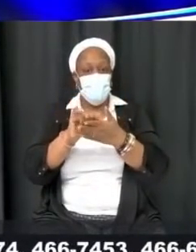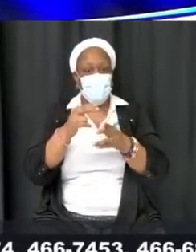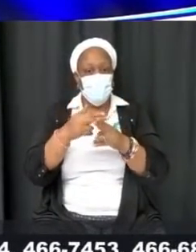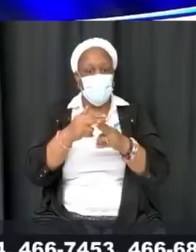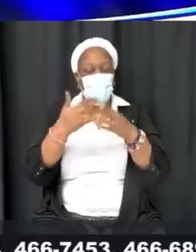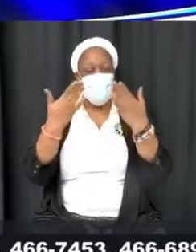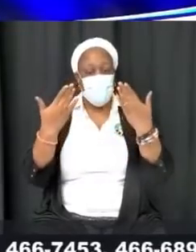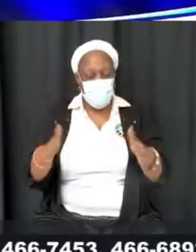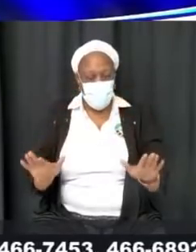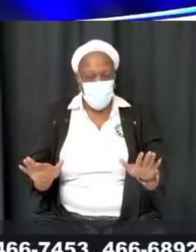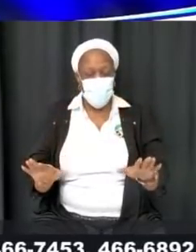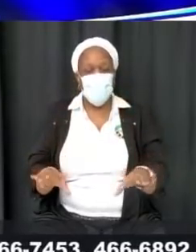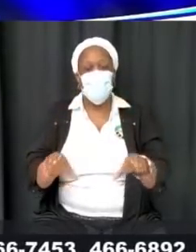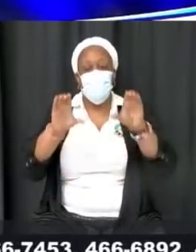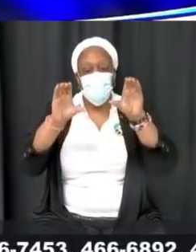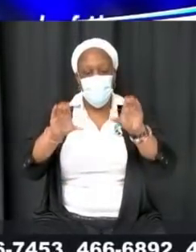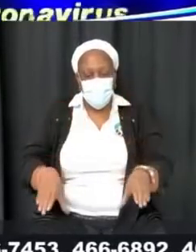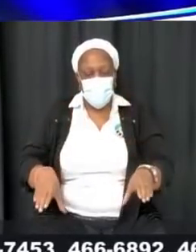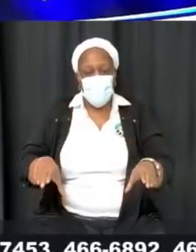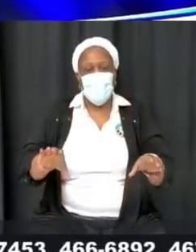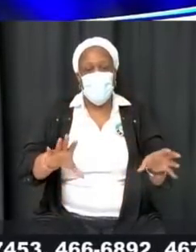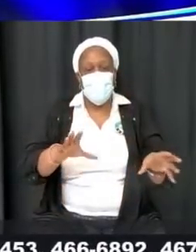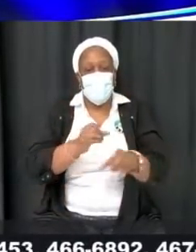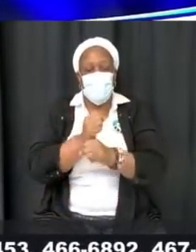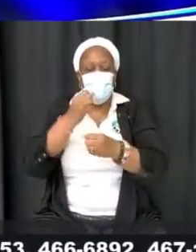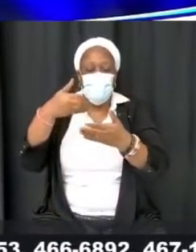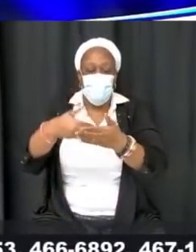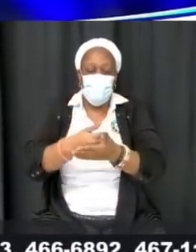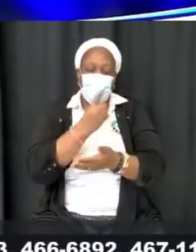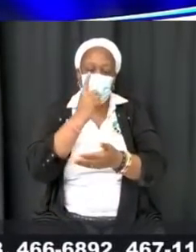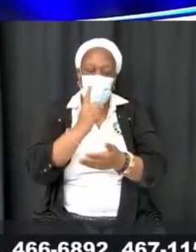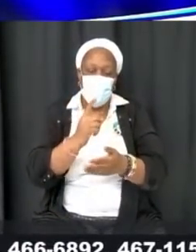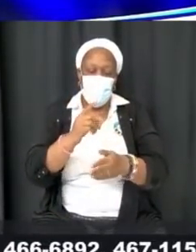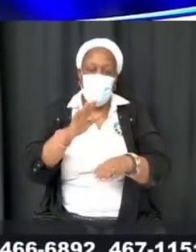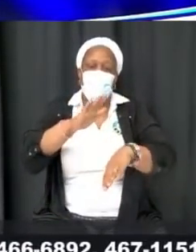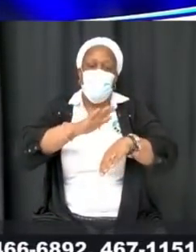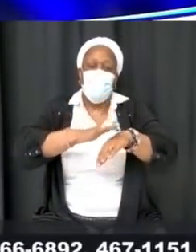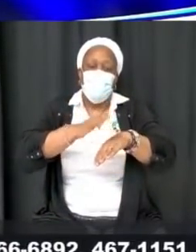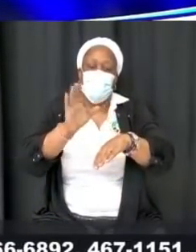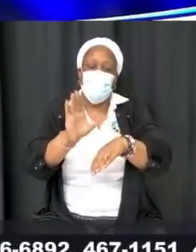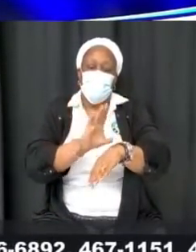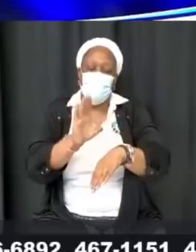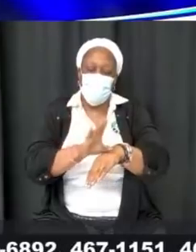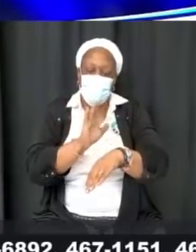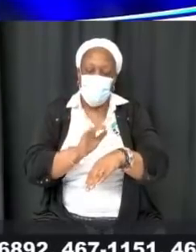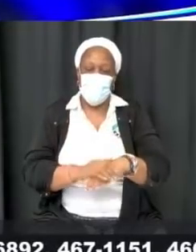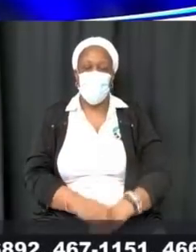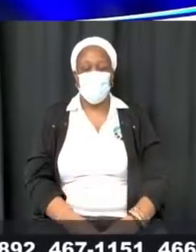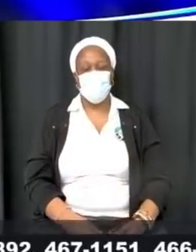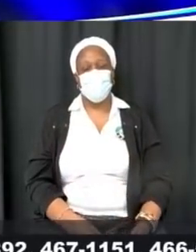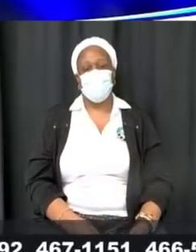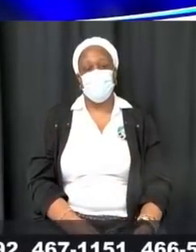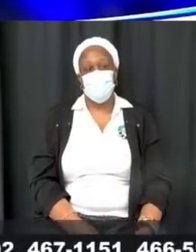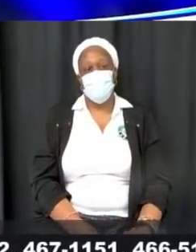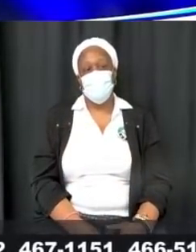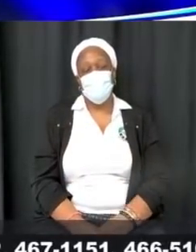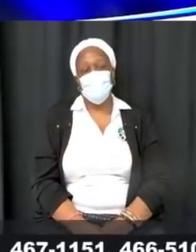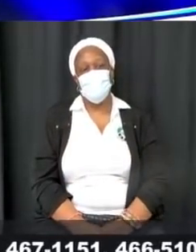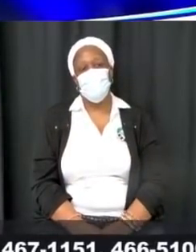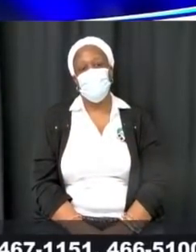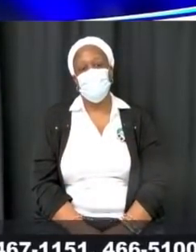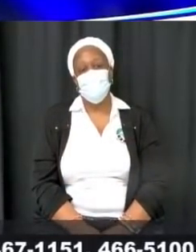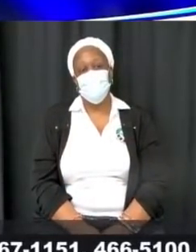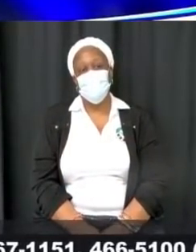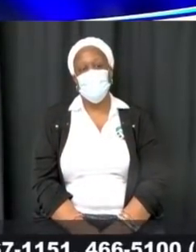you can renew your license, your driver's license online, as well as your vehicle license. The field